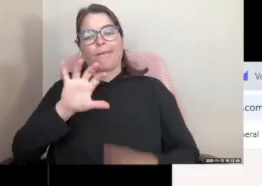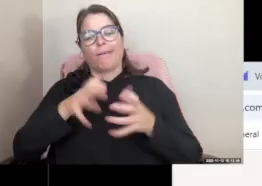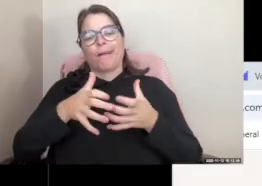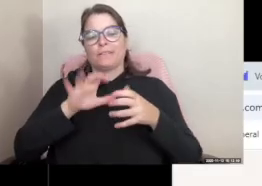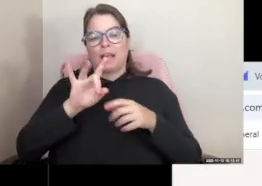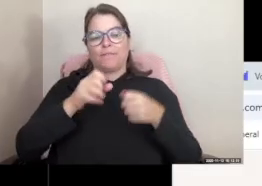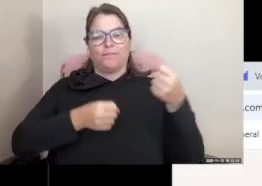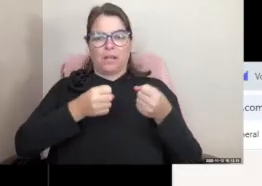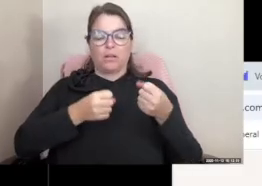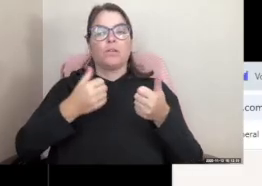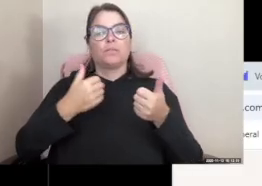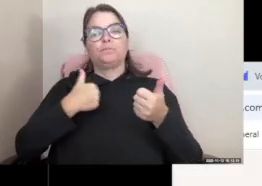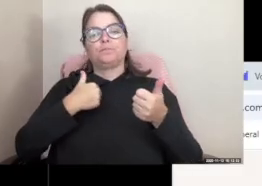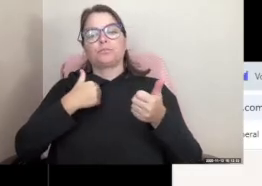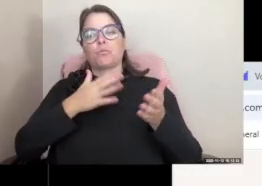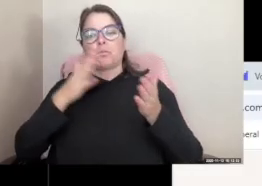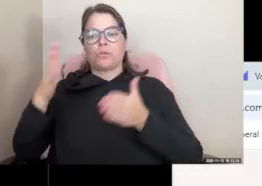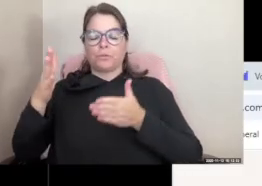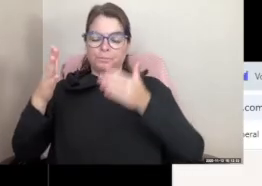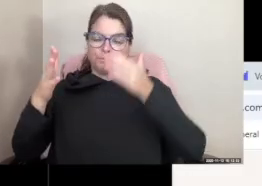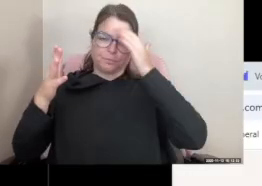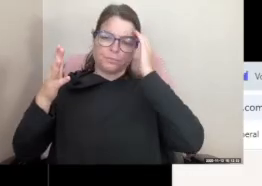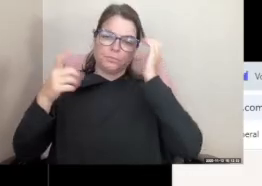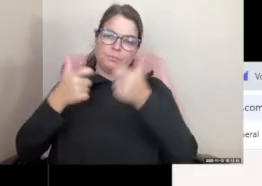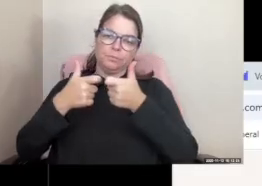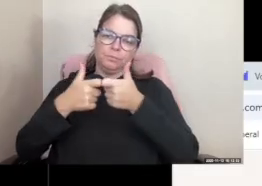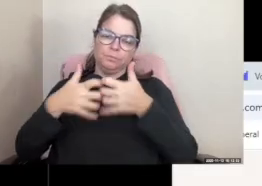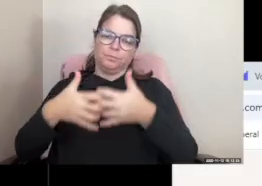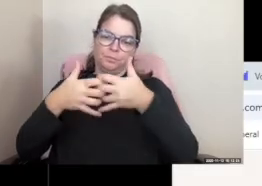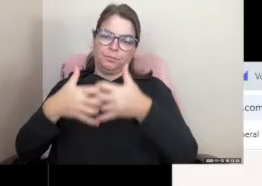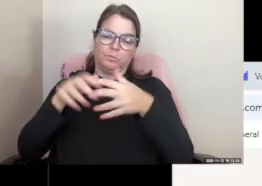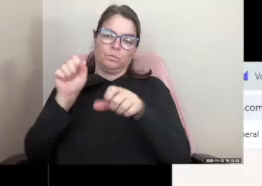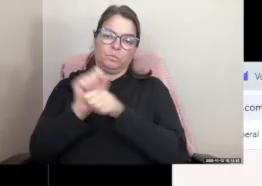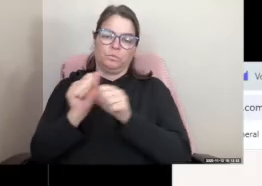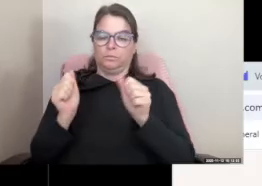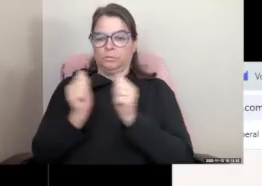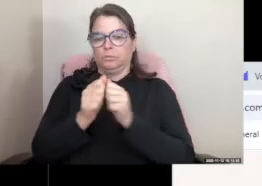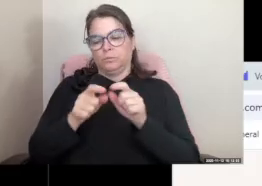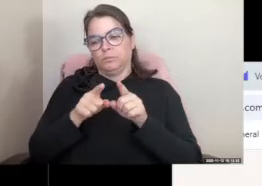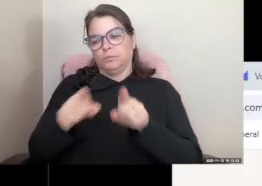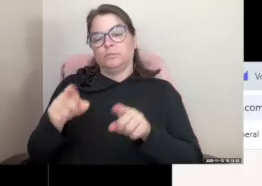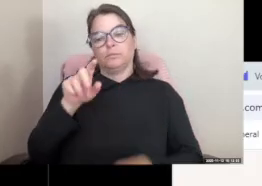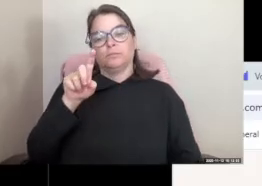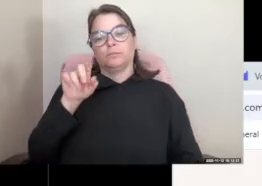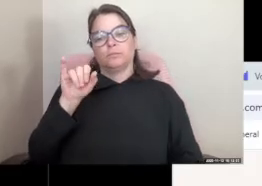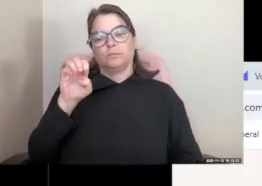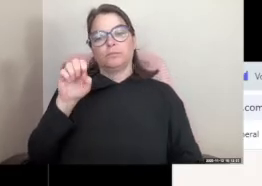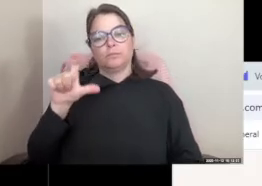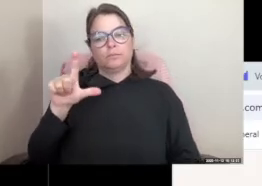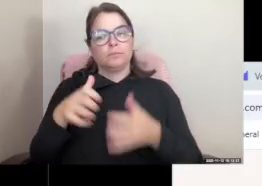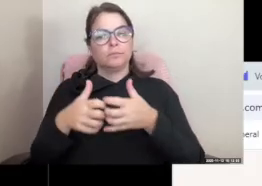incentive. And, at that time, we were talking about a different hybrid. We were talking